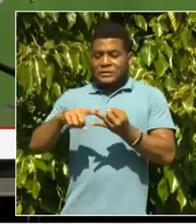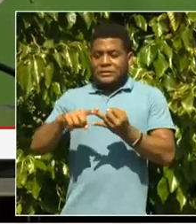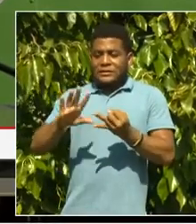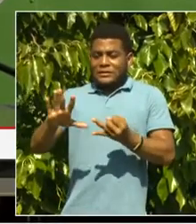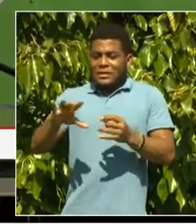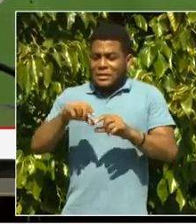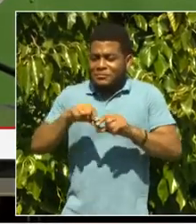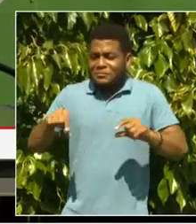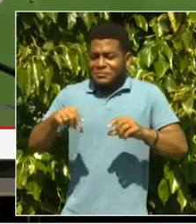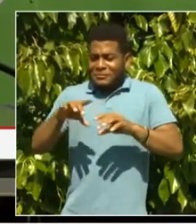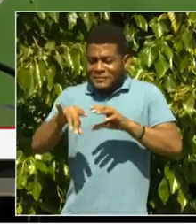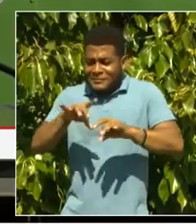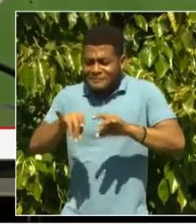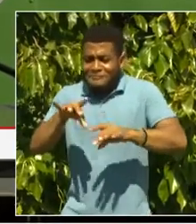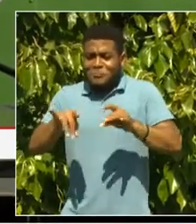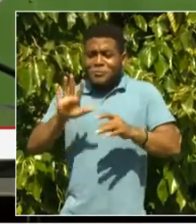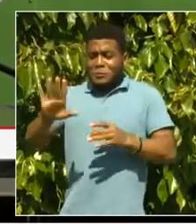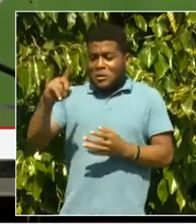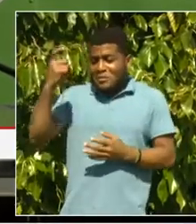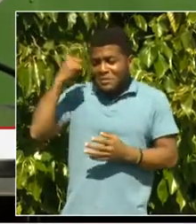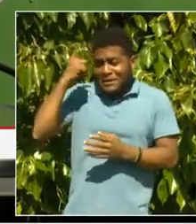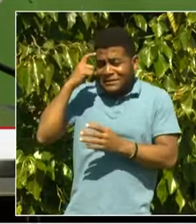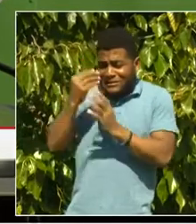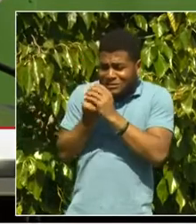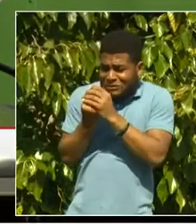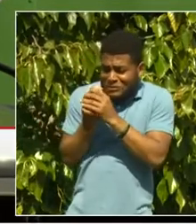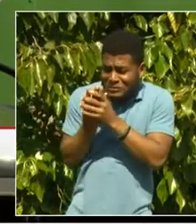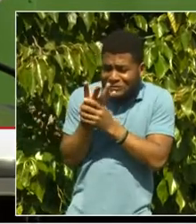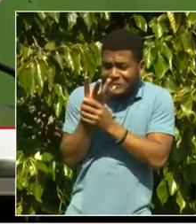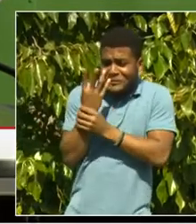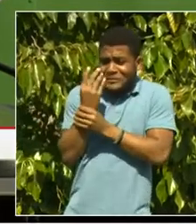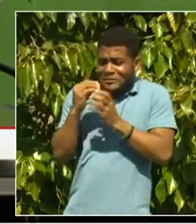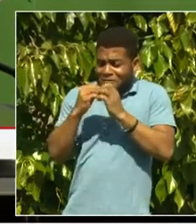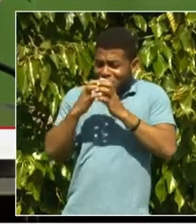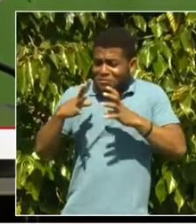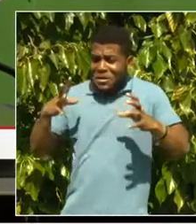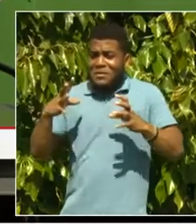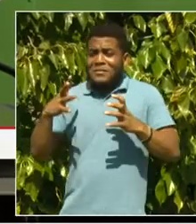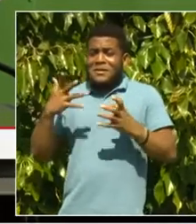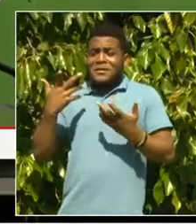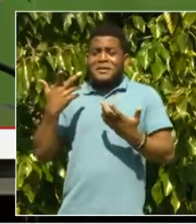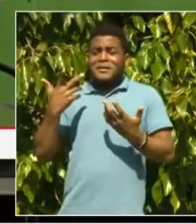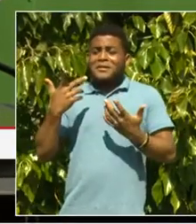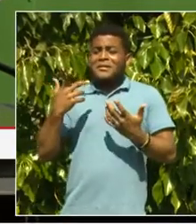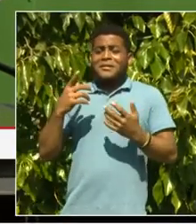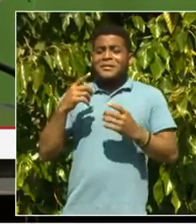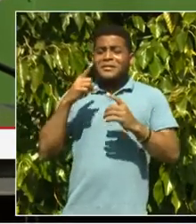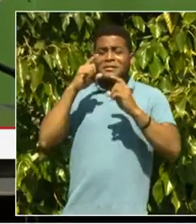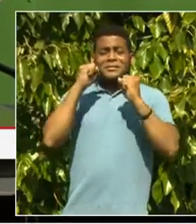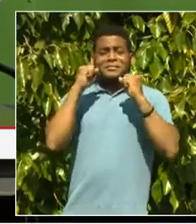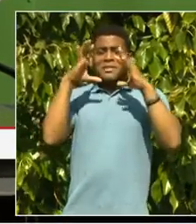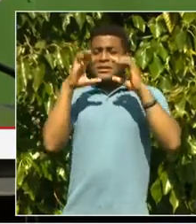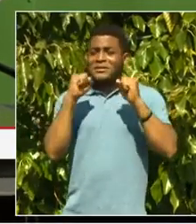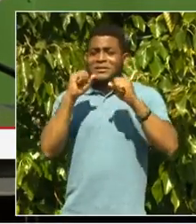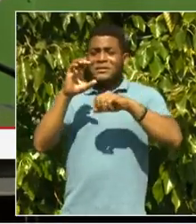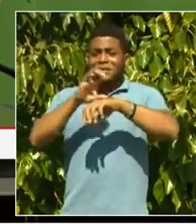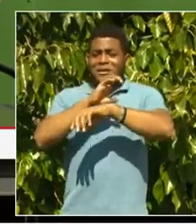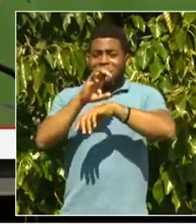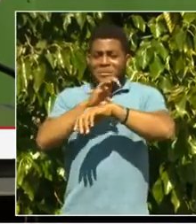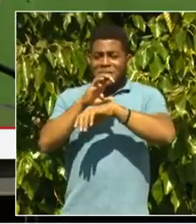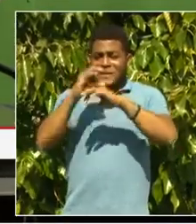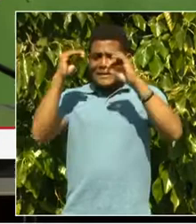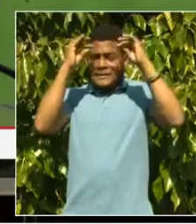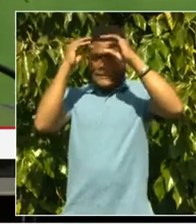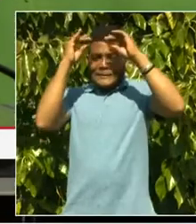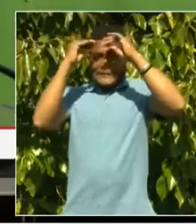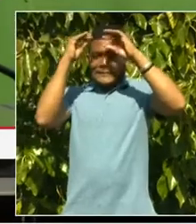so fast, brilliant little computers. And it is so important that we, the moms and adults